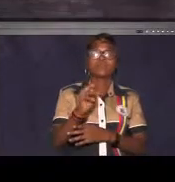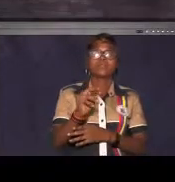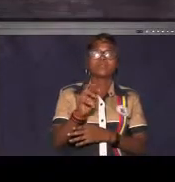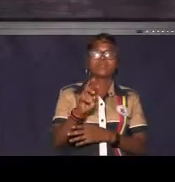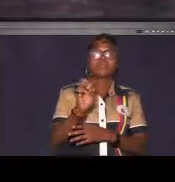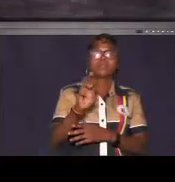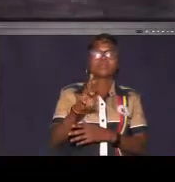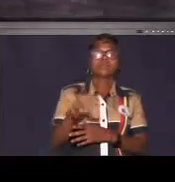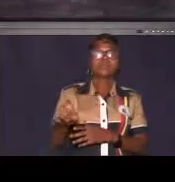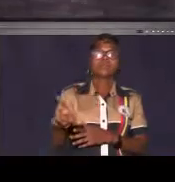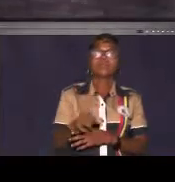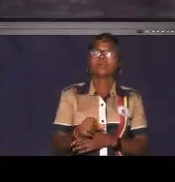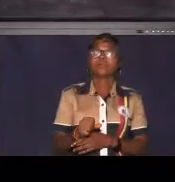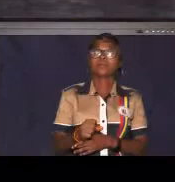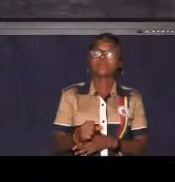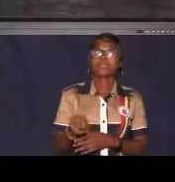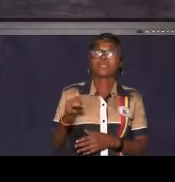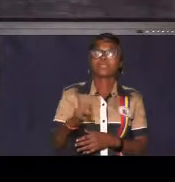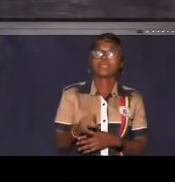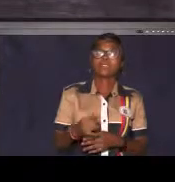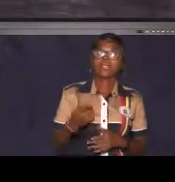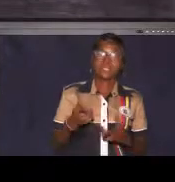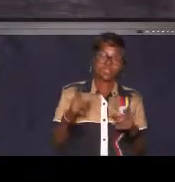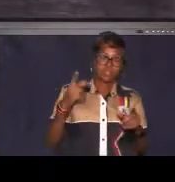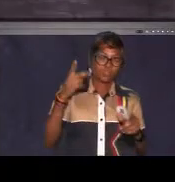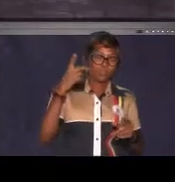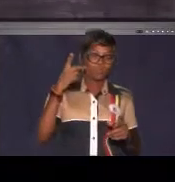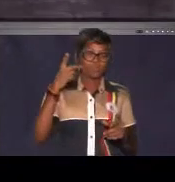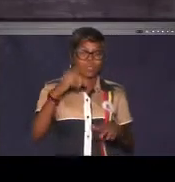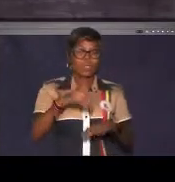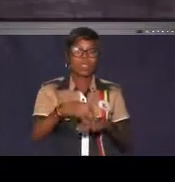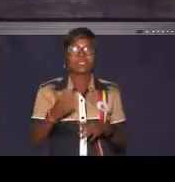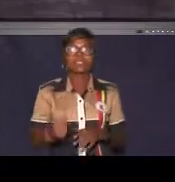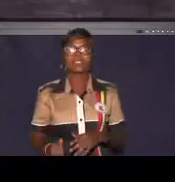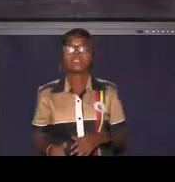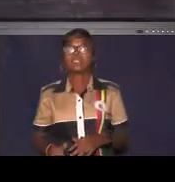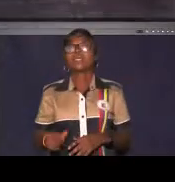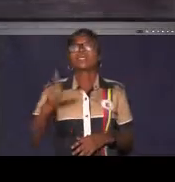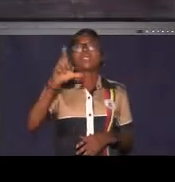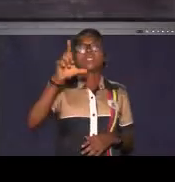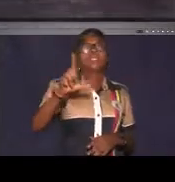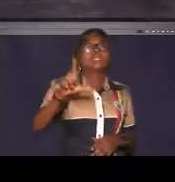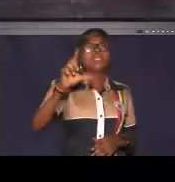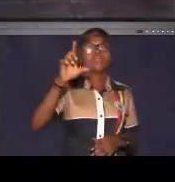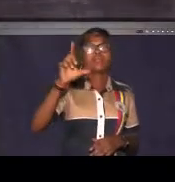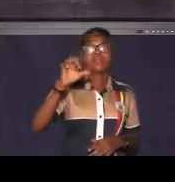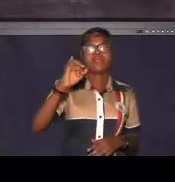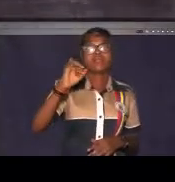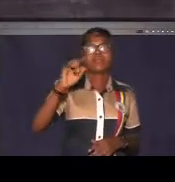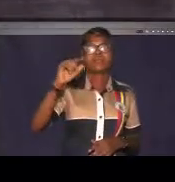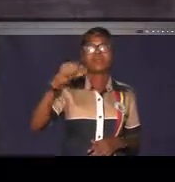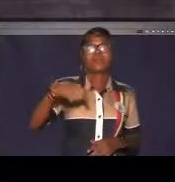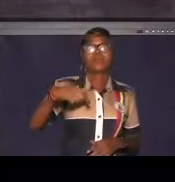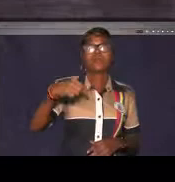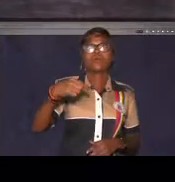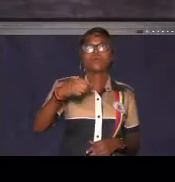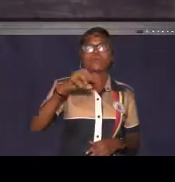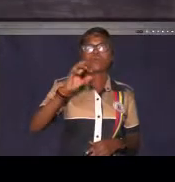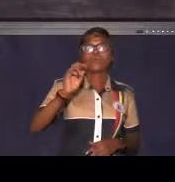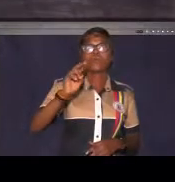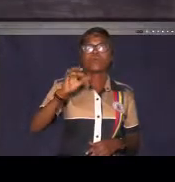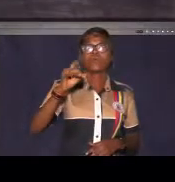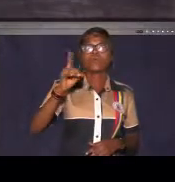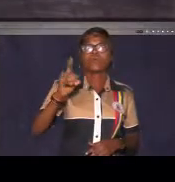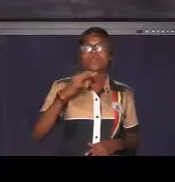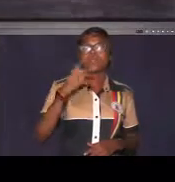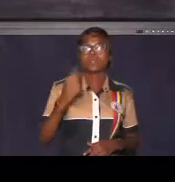liquid minerals. Examples of liquid minerals. When we talk about liquid minerals, they are soft minerals that